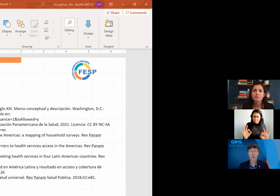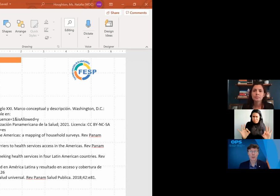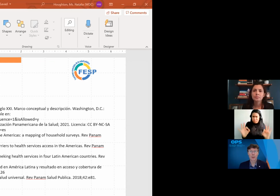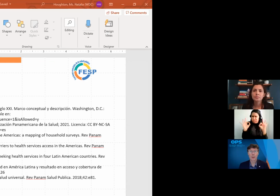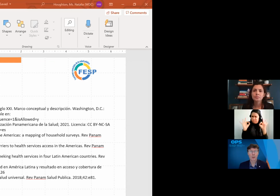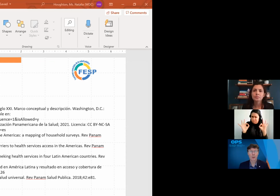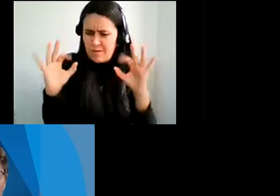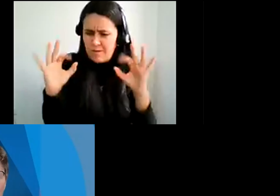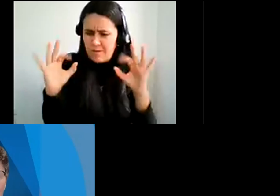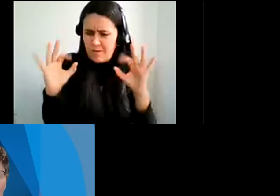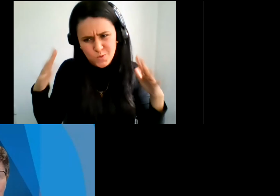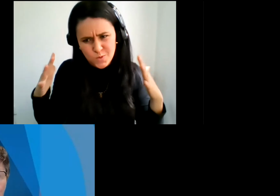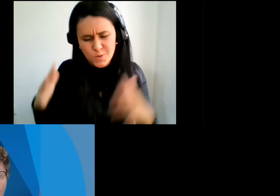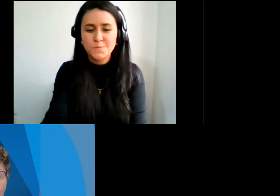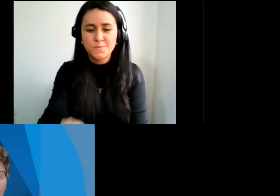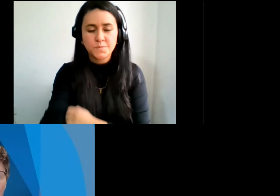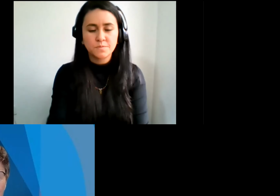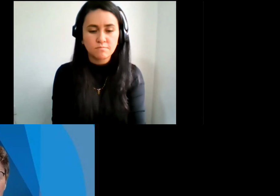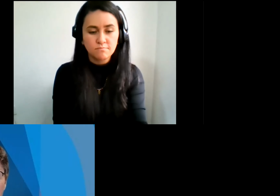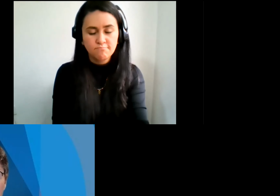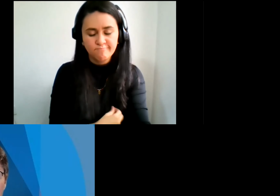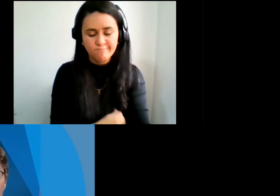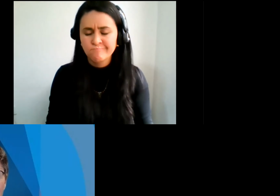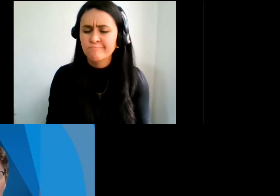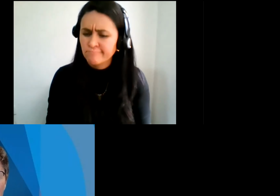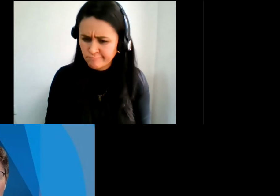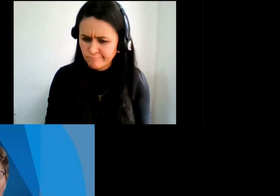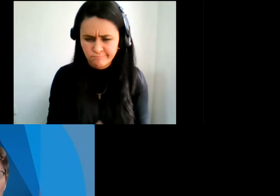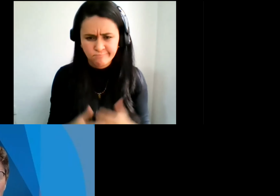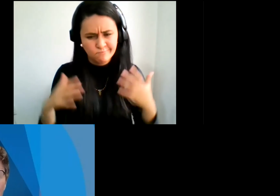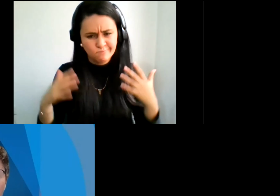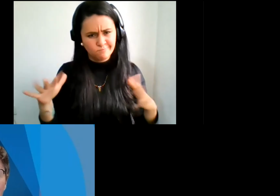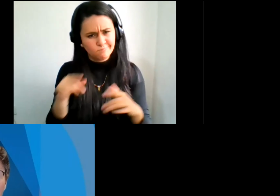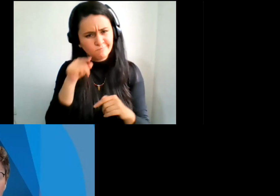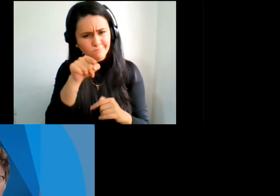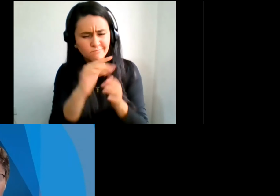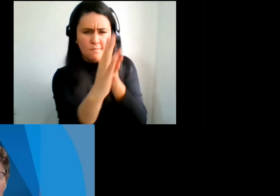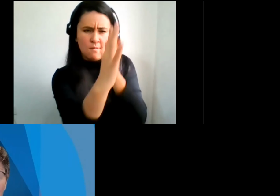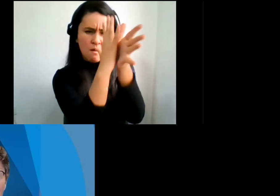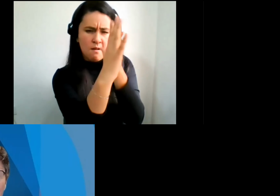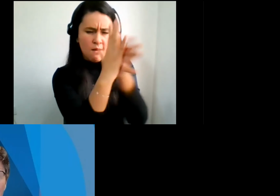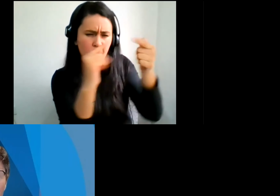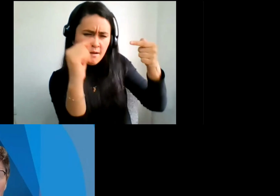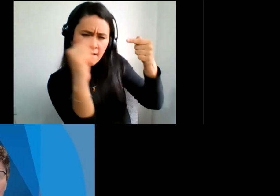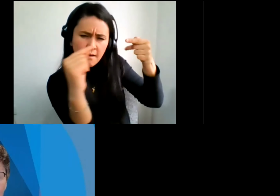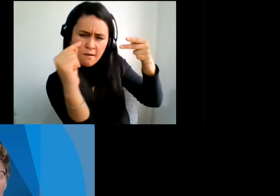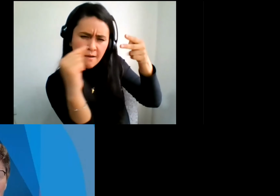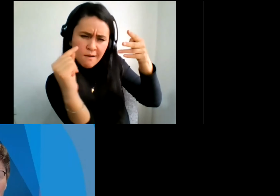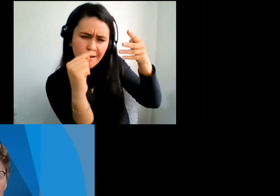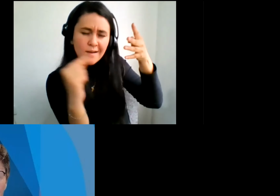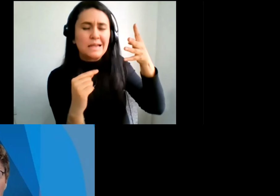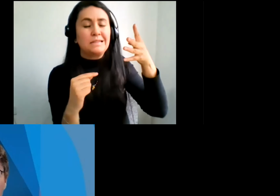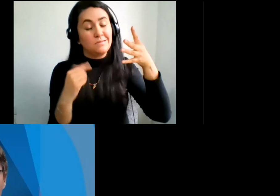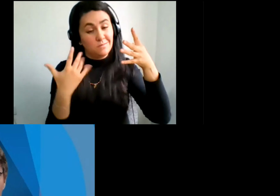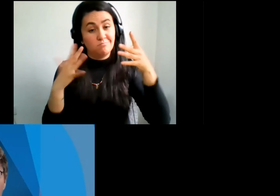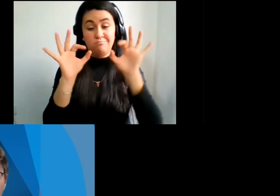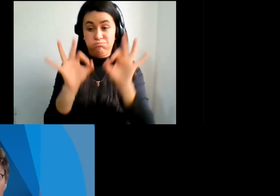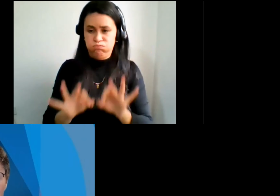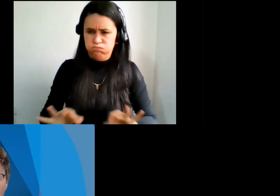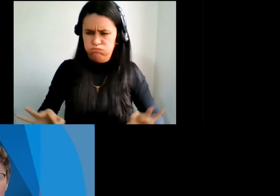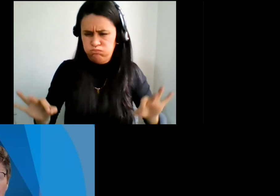presentation that I think are very relevant for all our participants today. First of all, it is important to measure access barriers, and it is